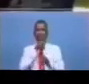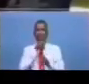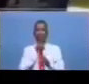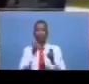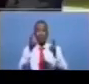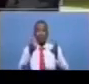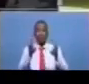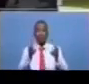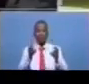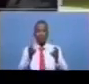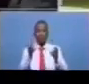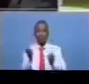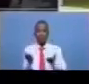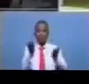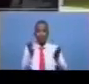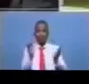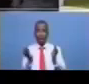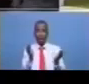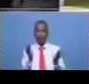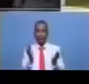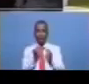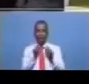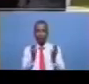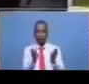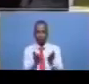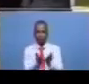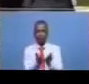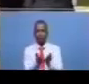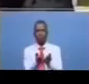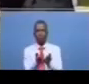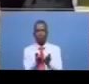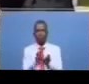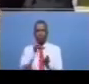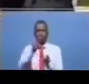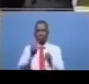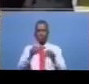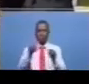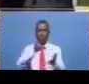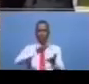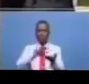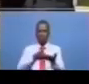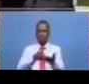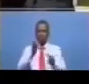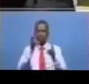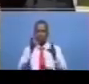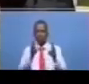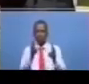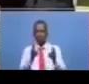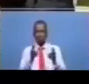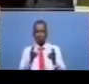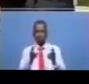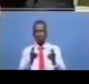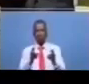had established clearly that even though a party is entitled to give evidence in support of his or her case or not to give